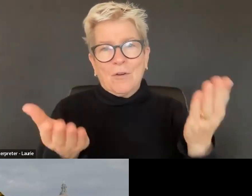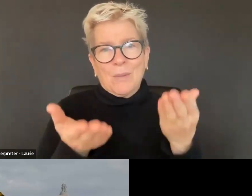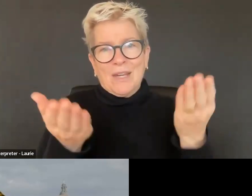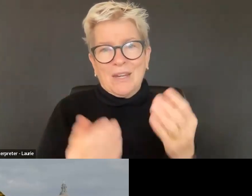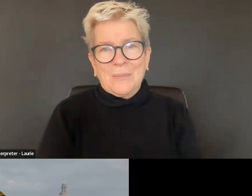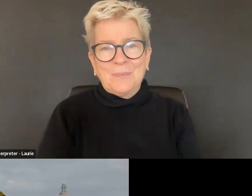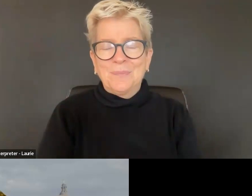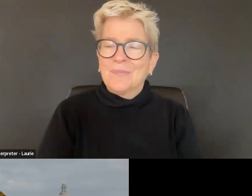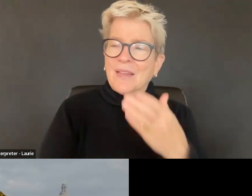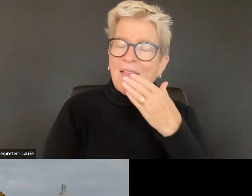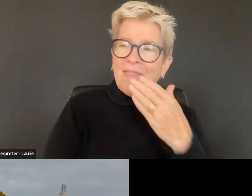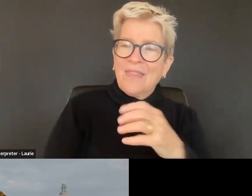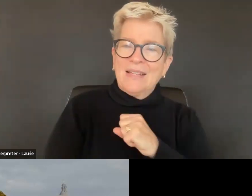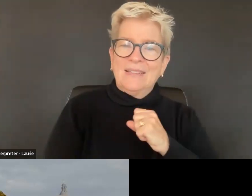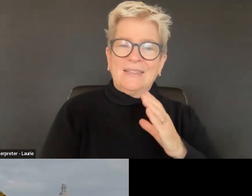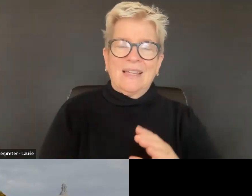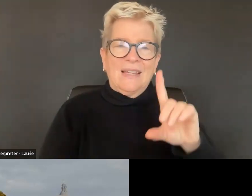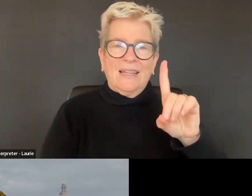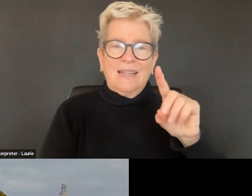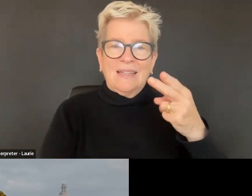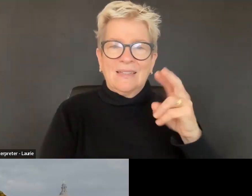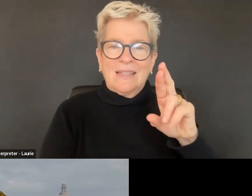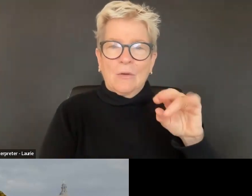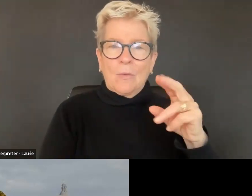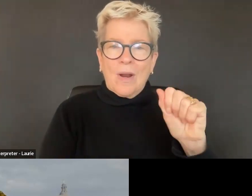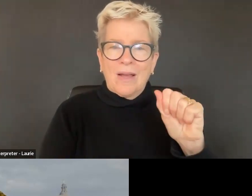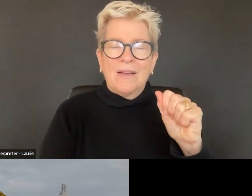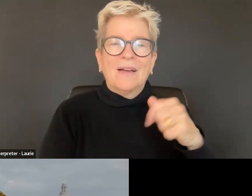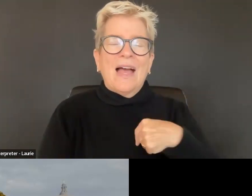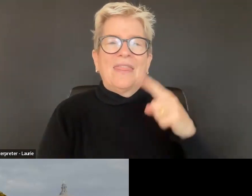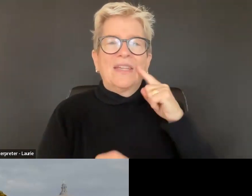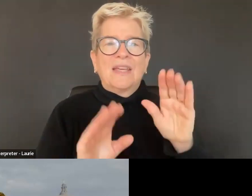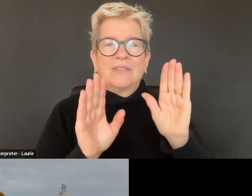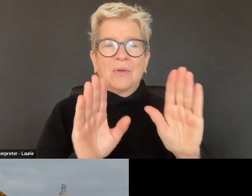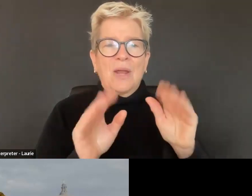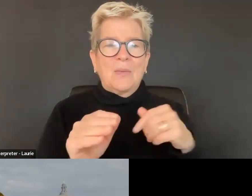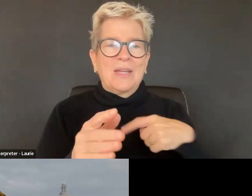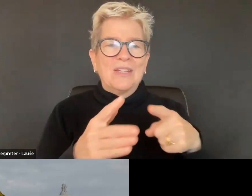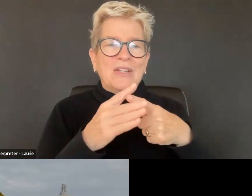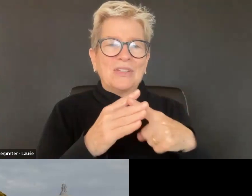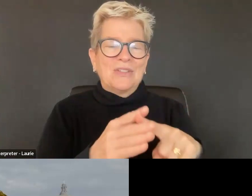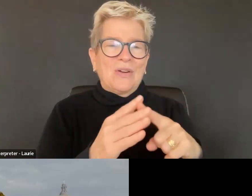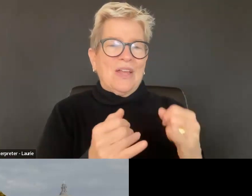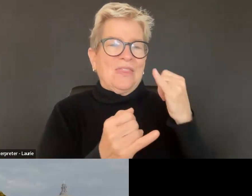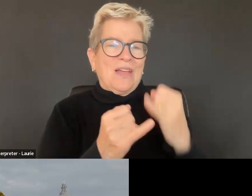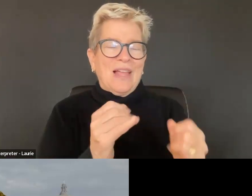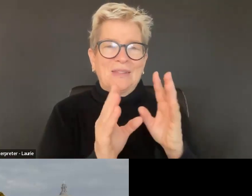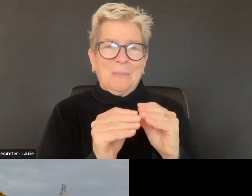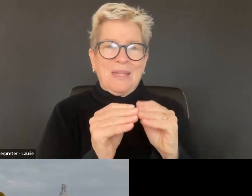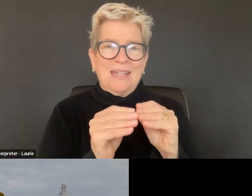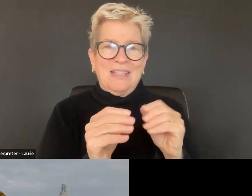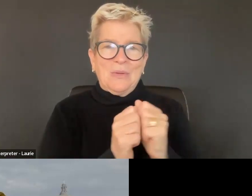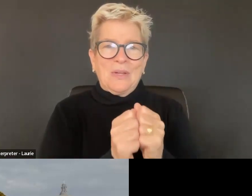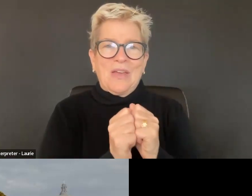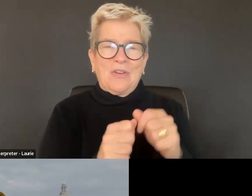Thank you so much, Senator Dhingra. It's good. I think it's a good way to kick off our last meeting together of 2023. So thank you for